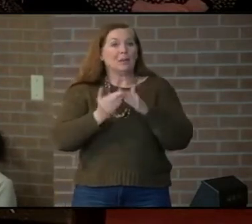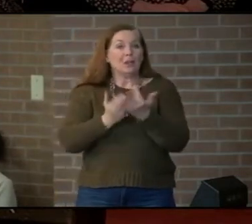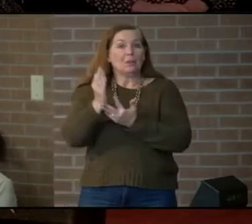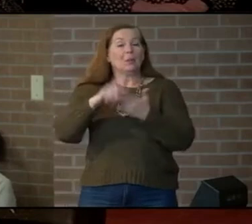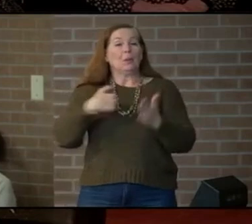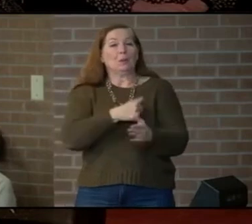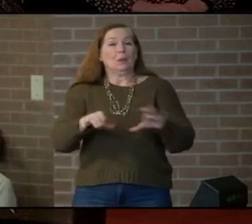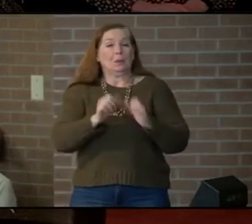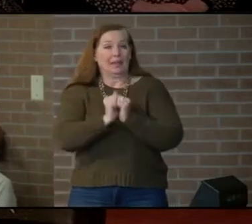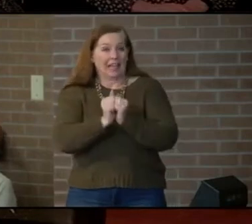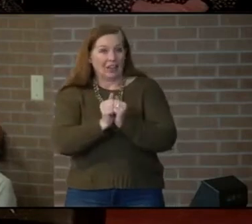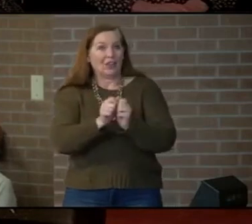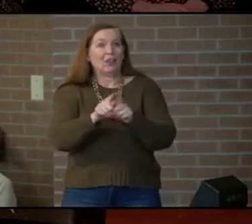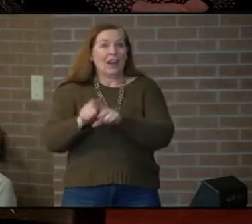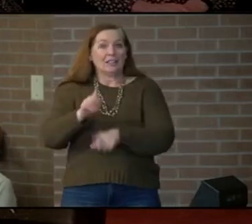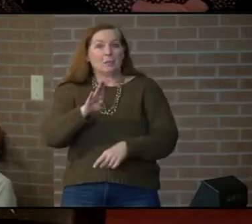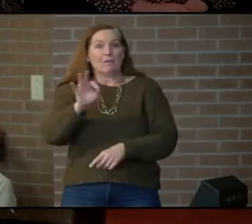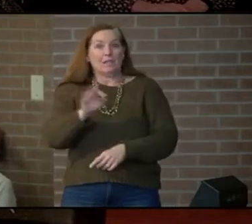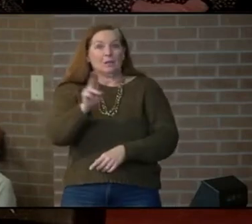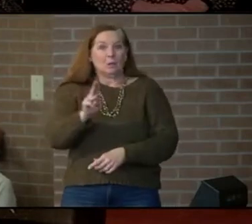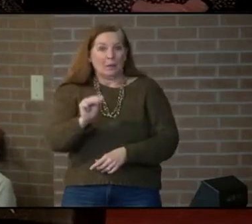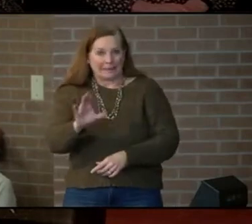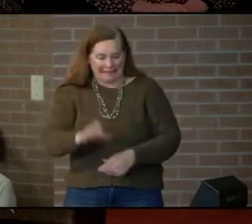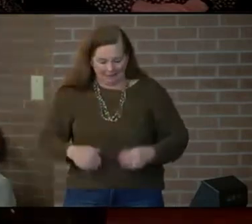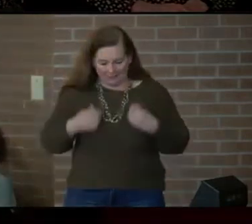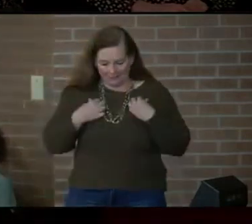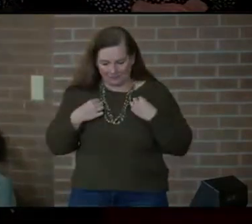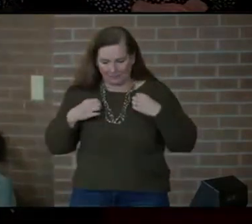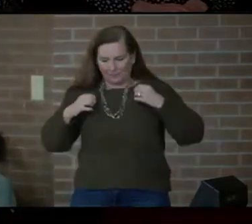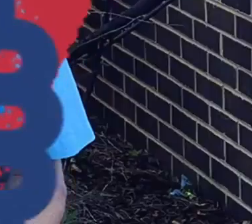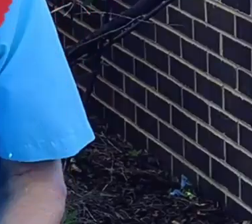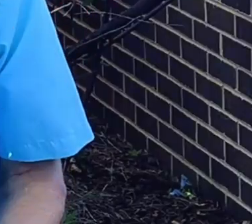do together as Broomfield UMC.